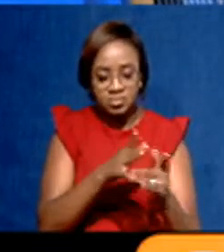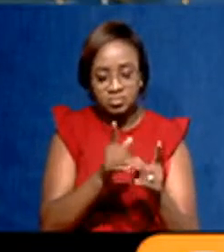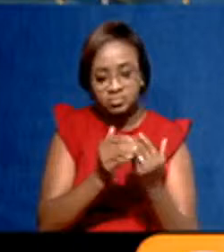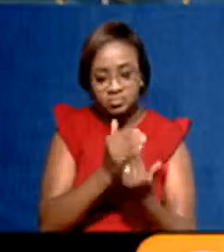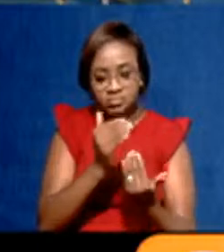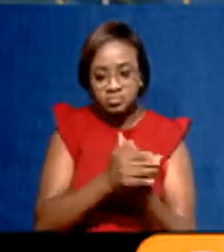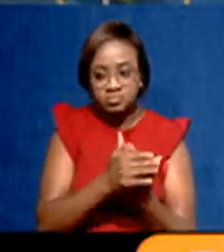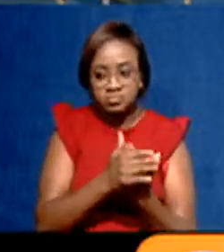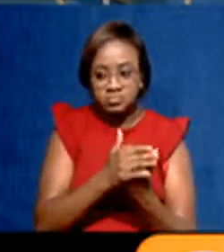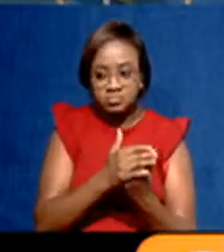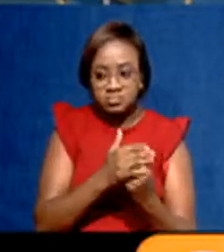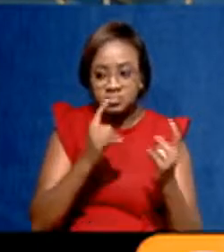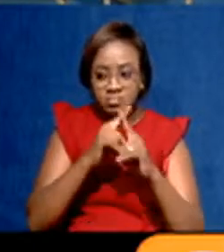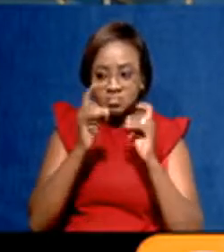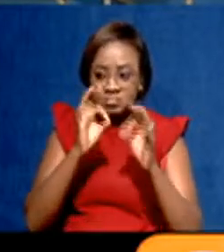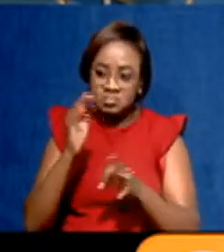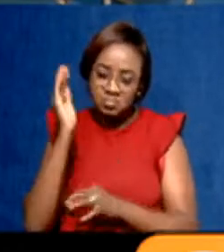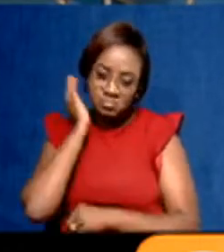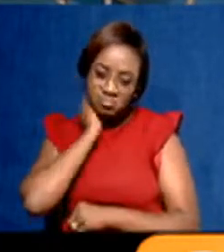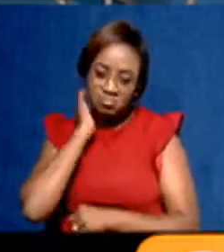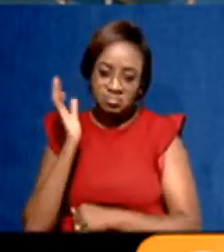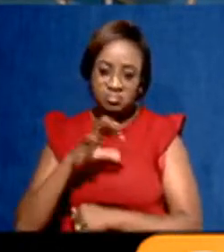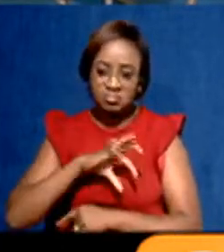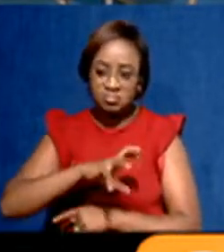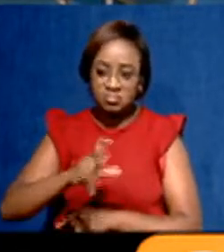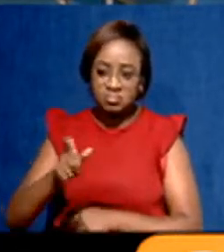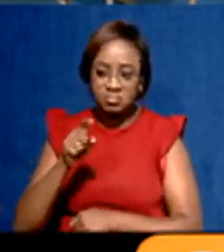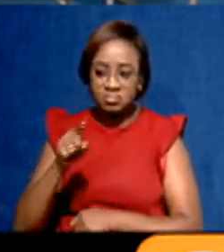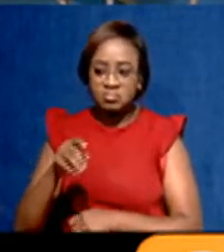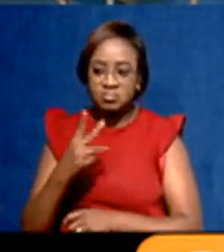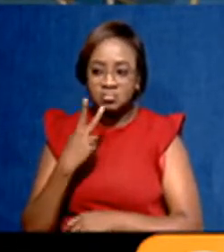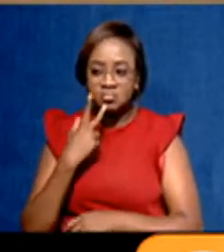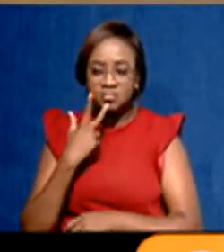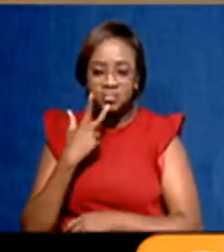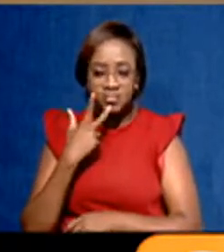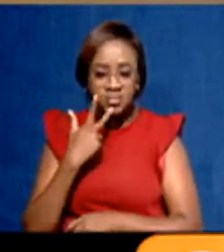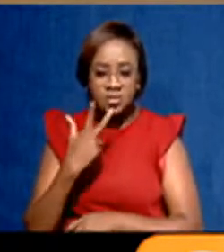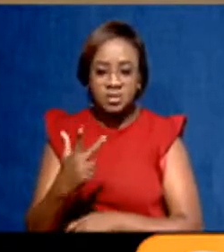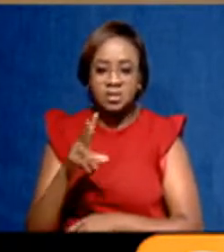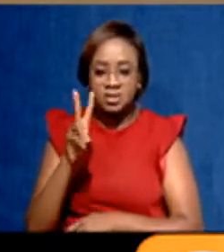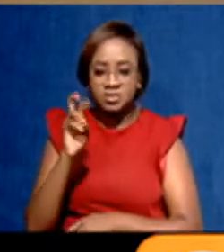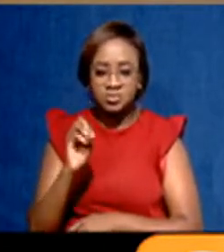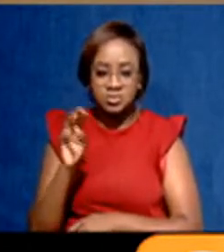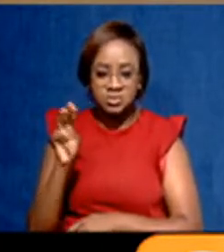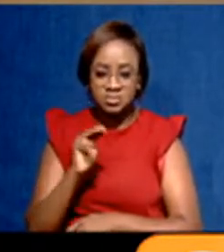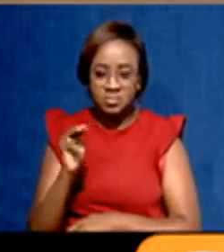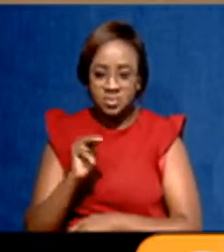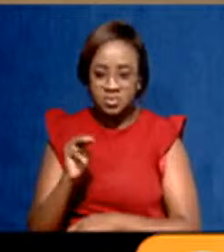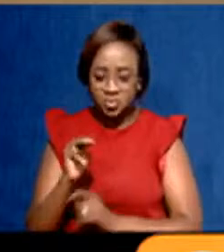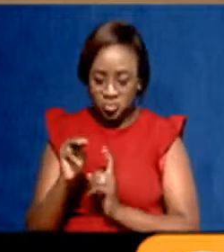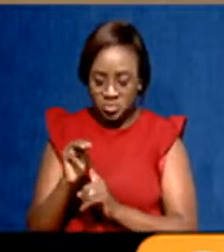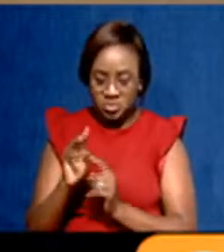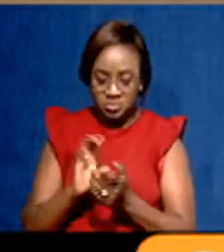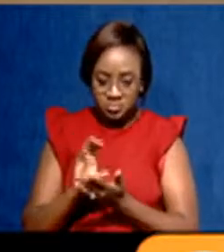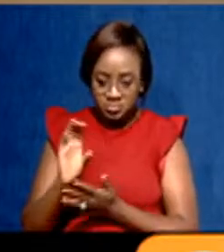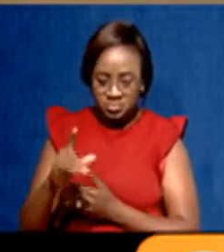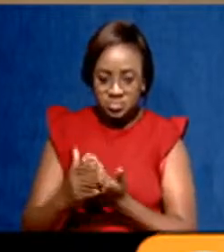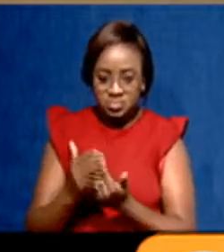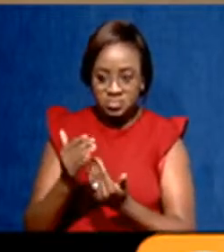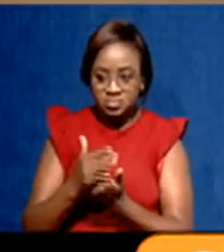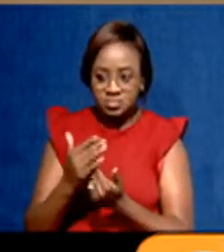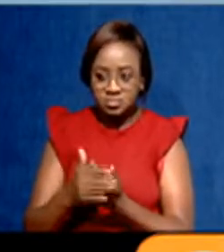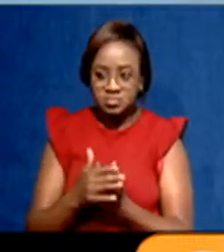if Murang'a County expends about 320 million for Kang'ata care, and through that,